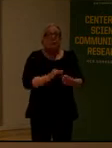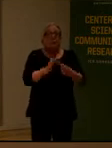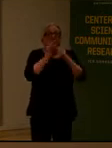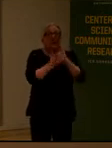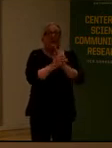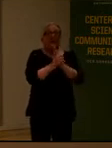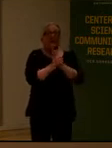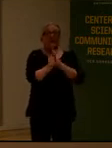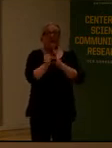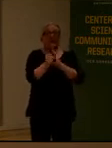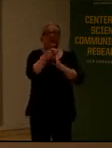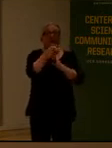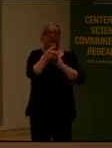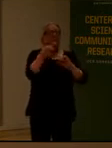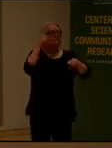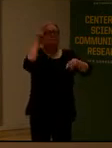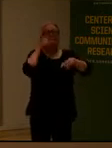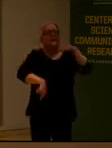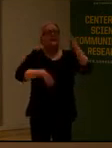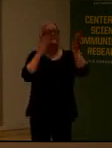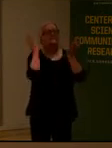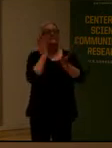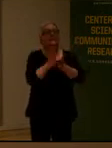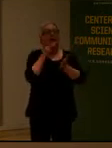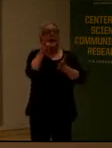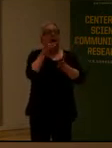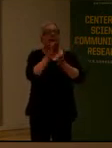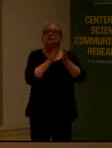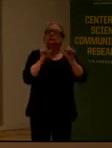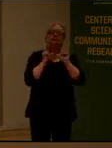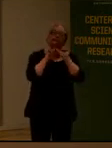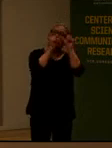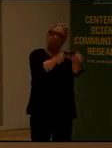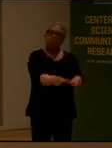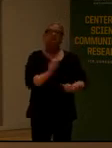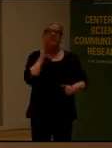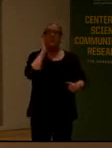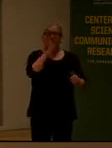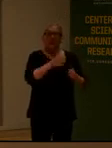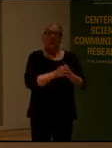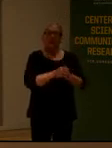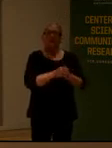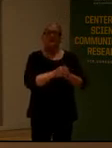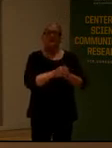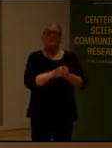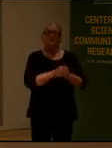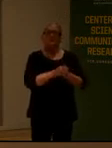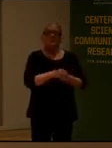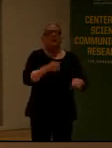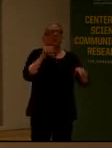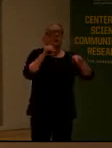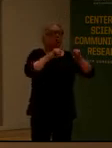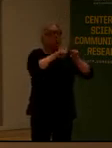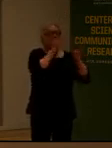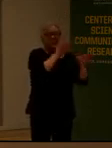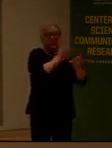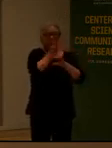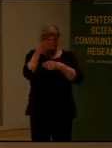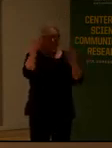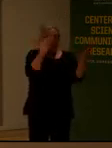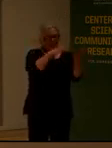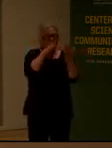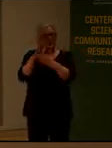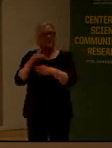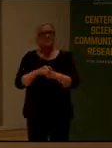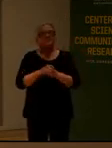that makes you unstoppable. And we need everybody to address all of the different aspects of this. So embrace